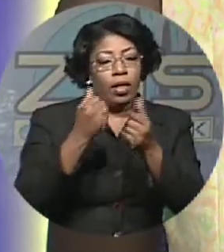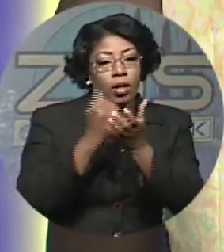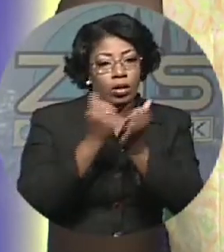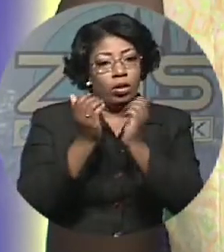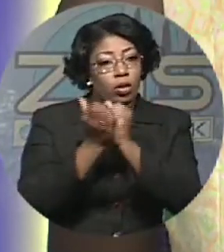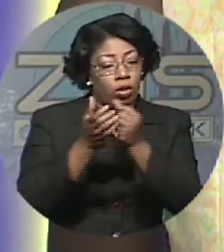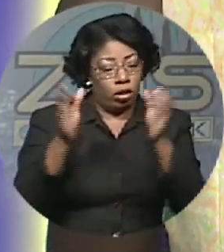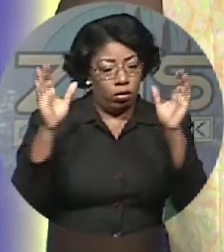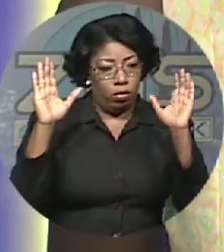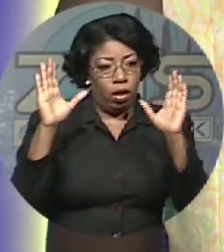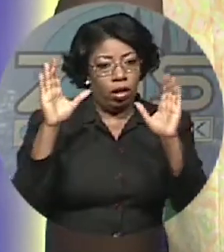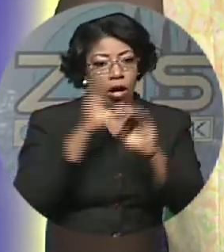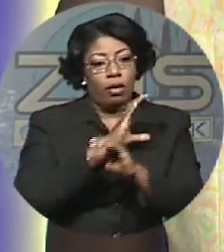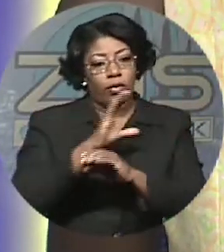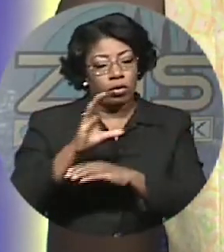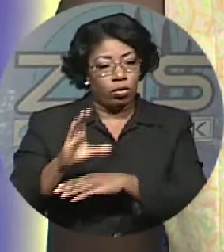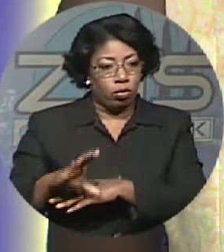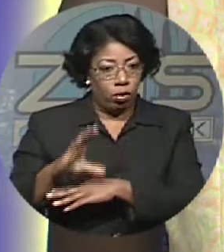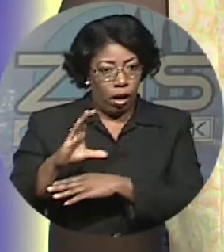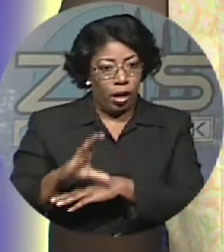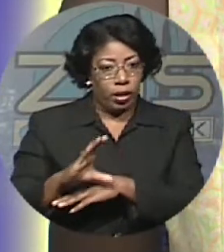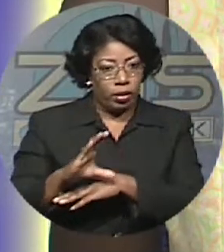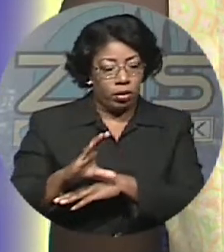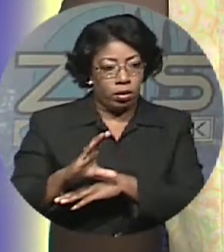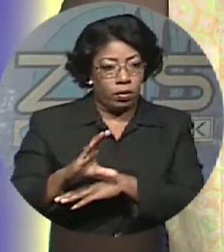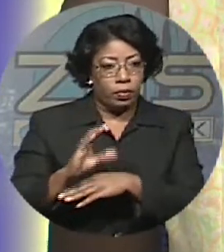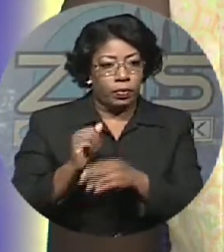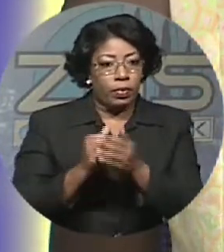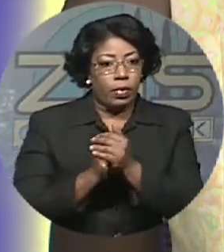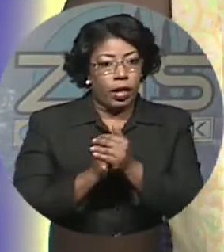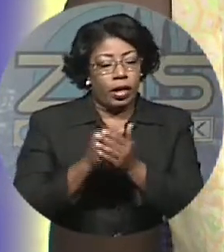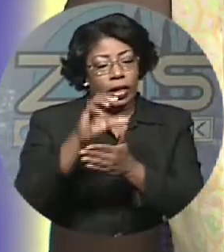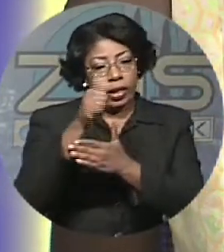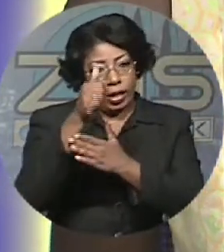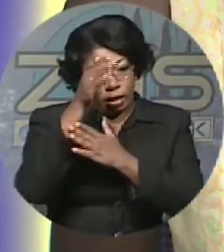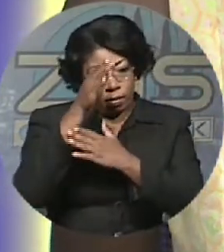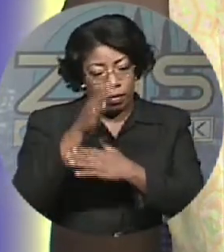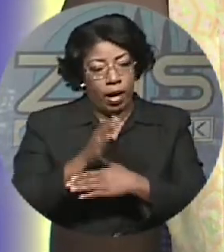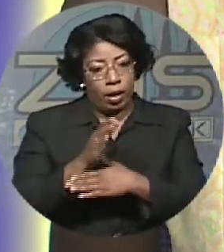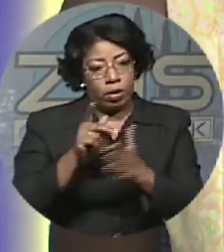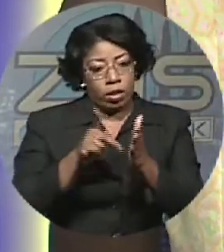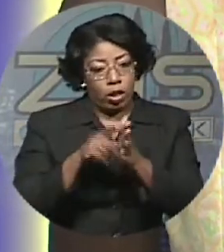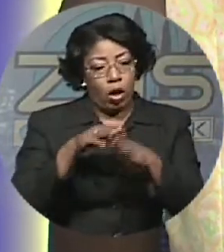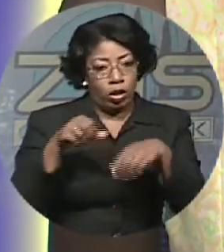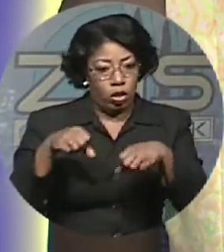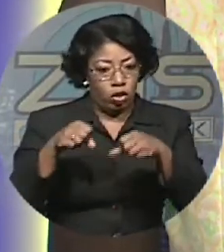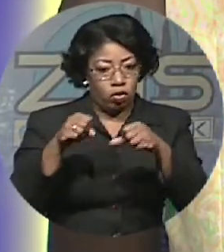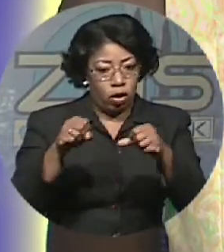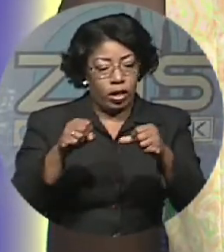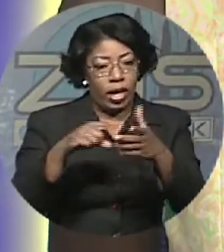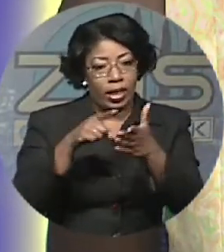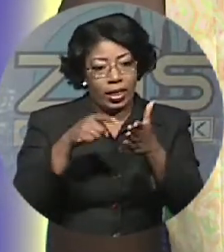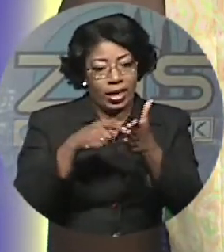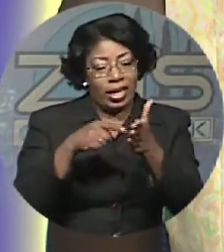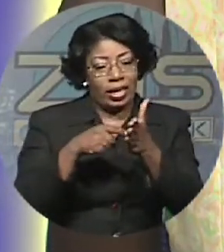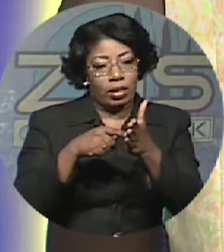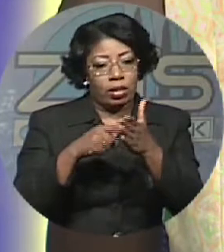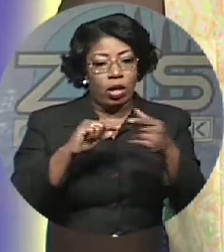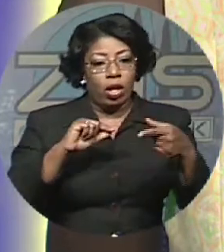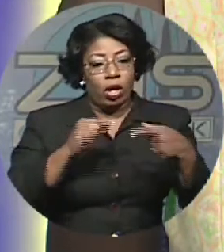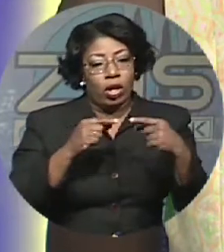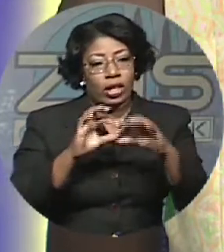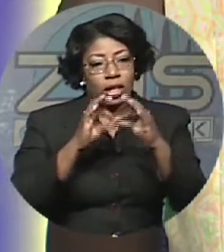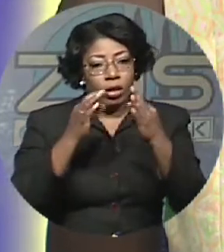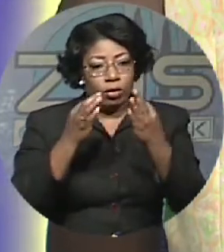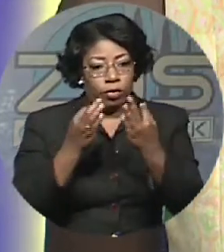Friday, where another young man was killed on the streets of New Providence. Last night's murder impacting the church family of the victim, a resident